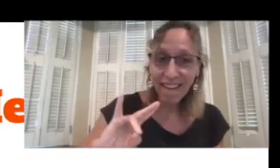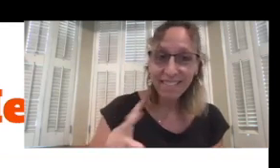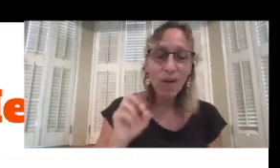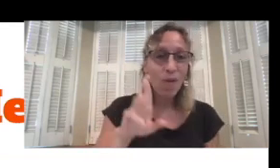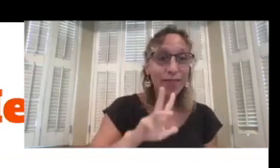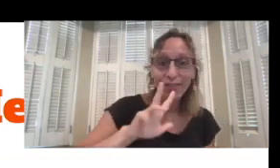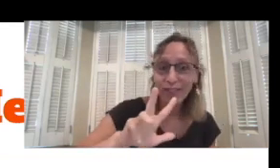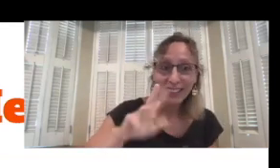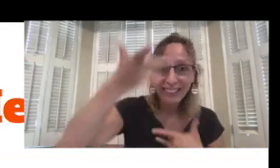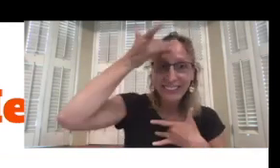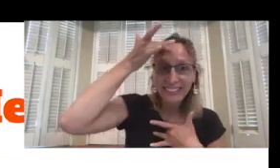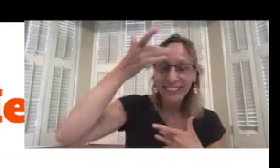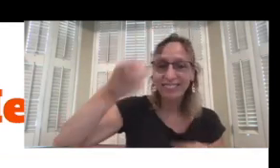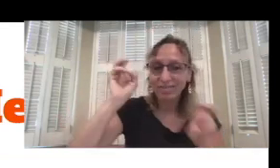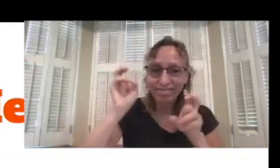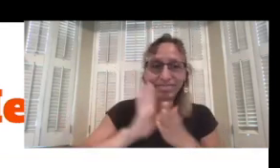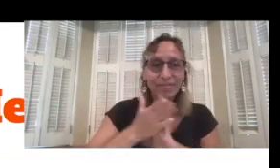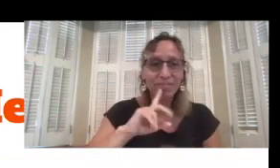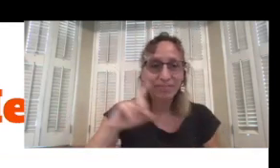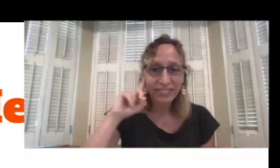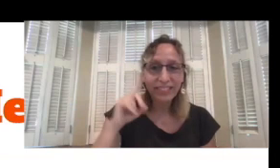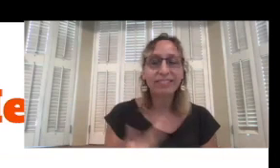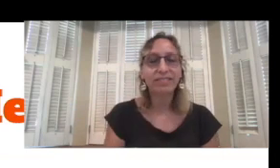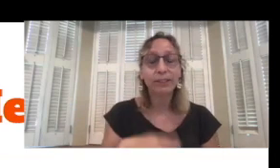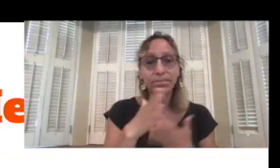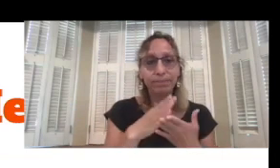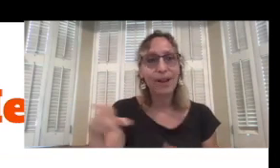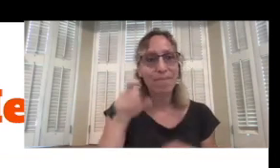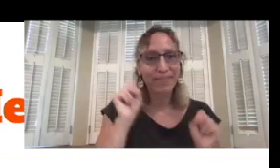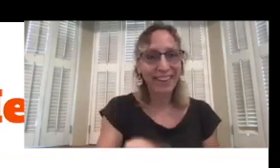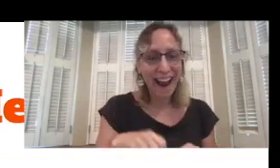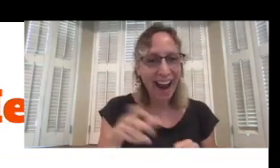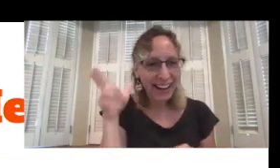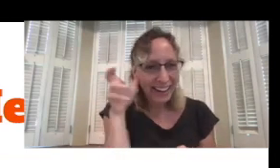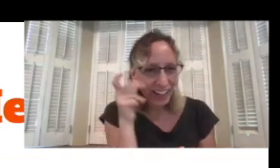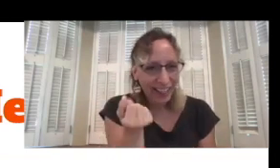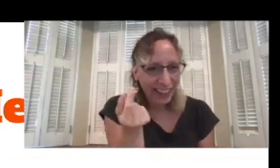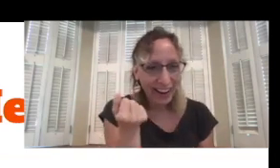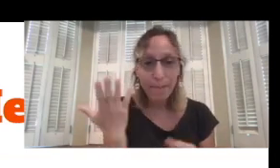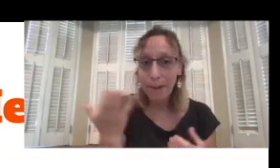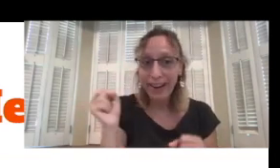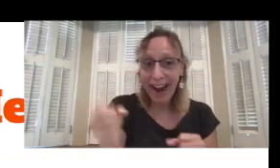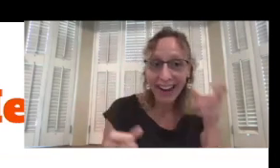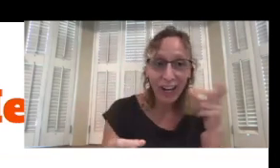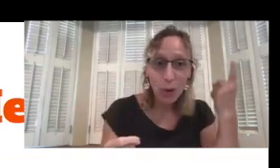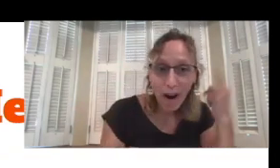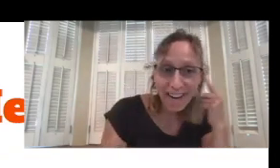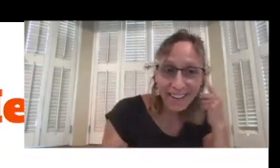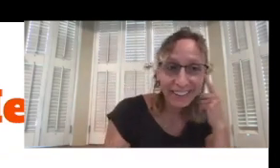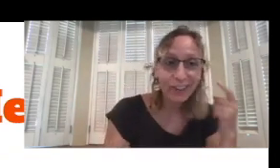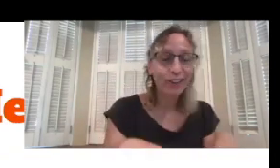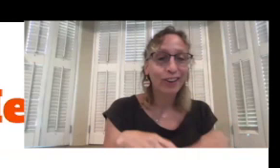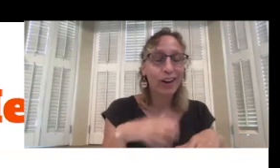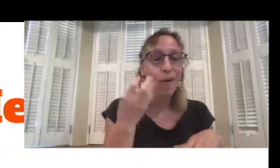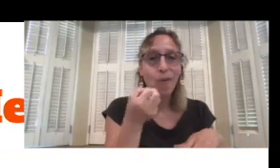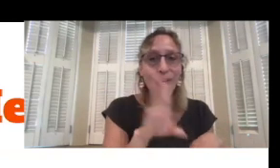life. That could be at 3 years old or later at 6 or 7. Some deaf students